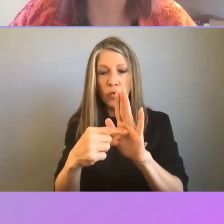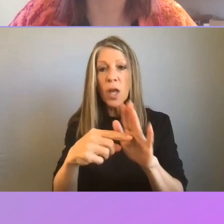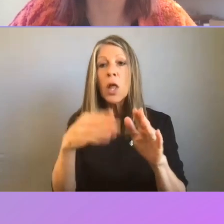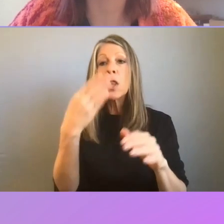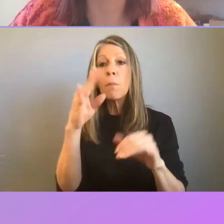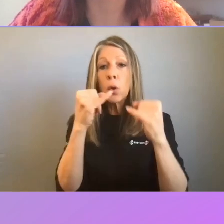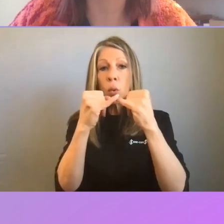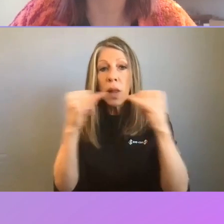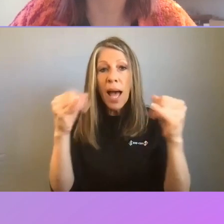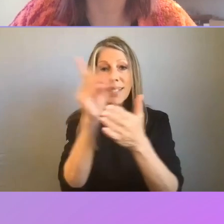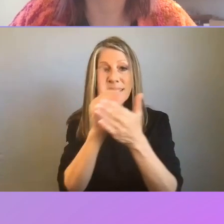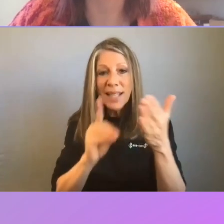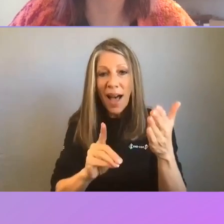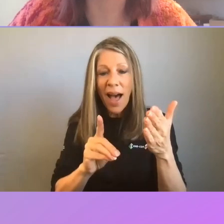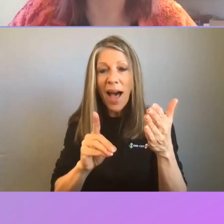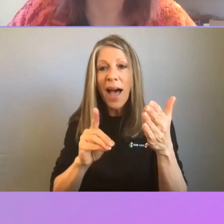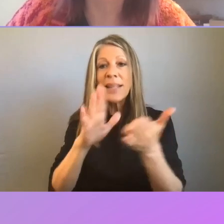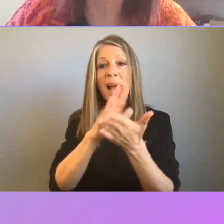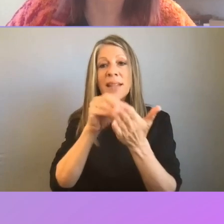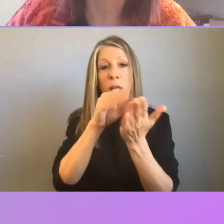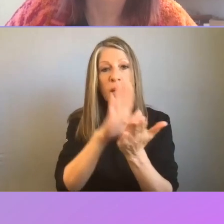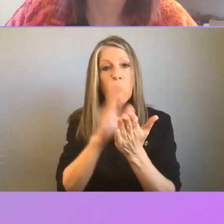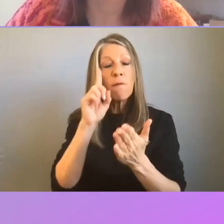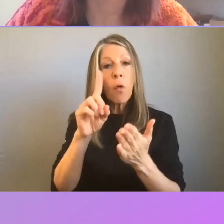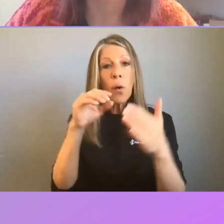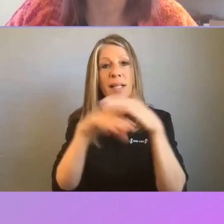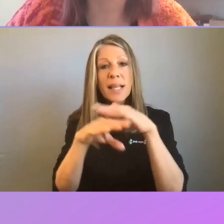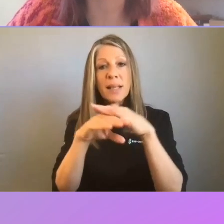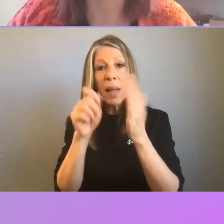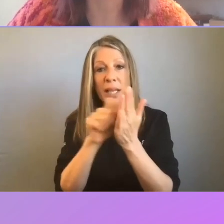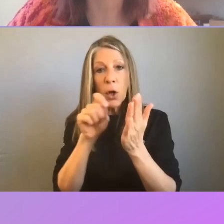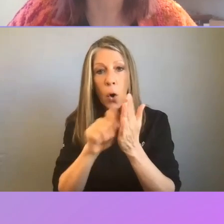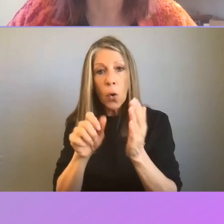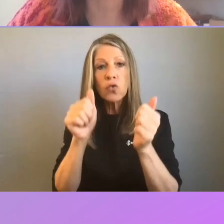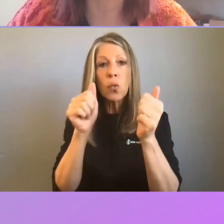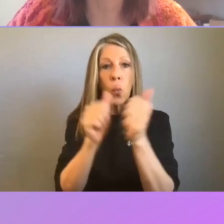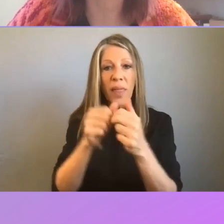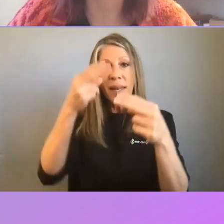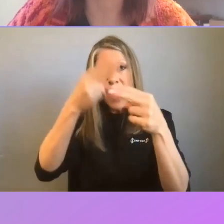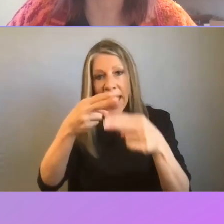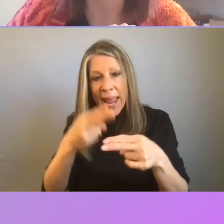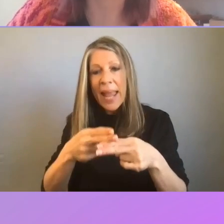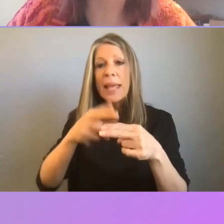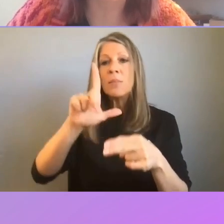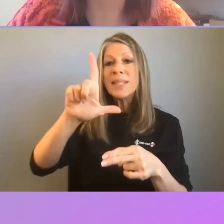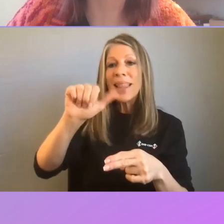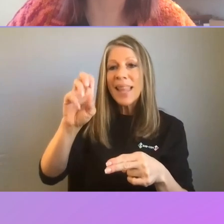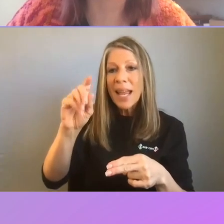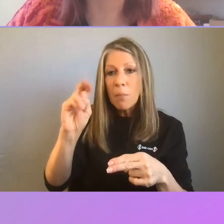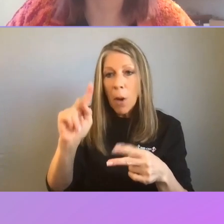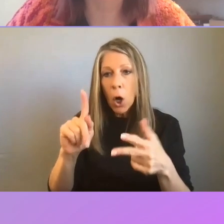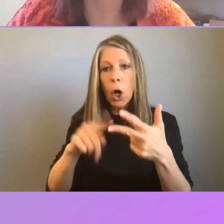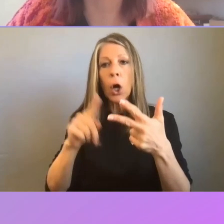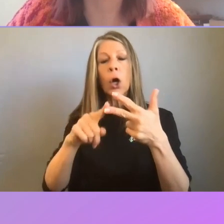Lines design documentation for accessibility notes with accessible names, landmark regions,